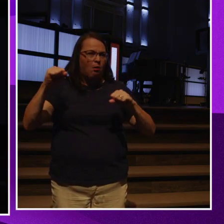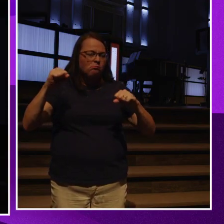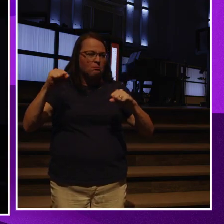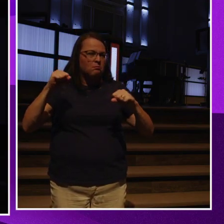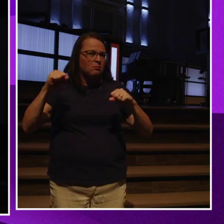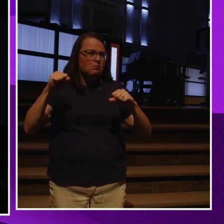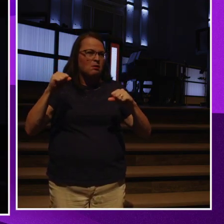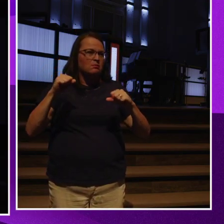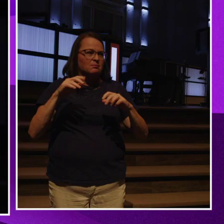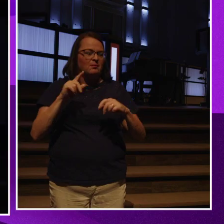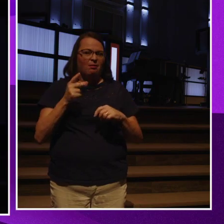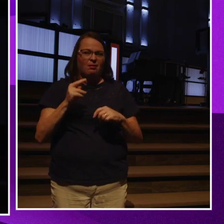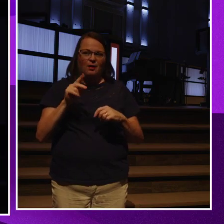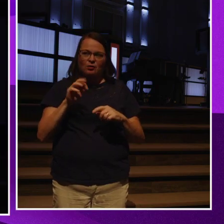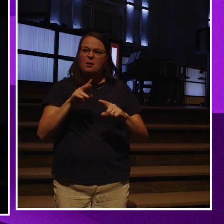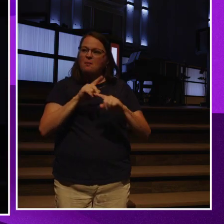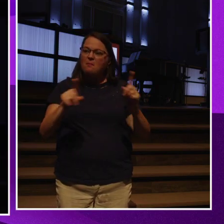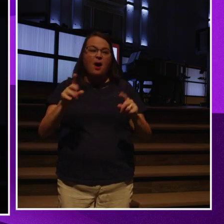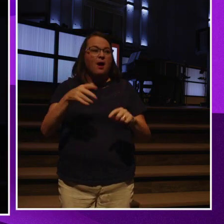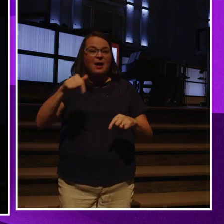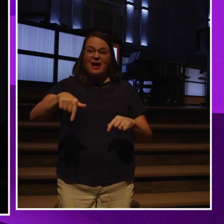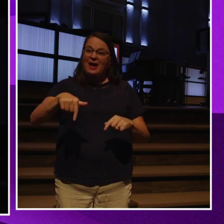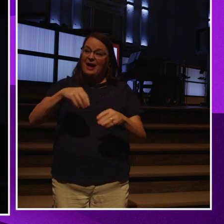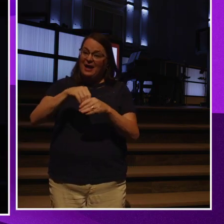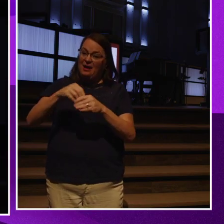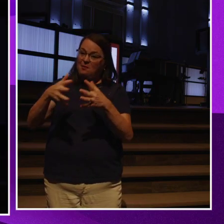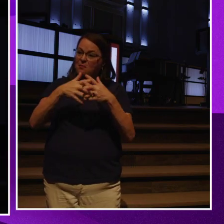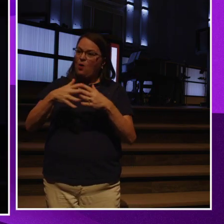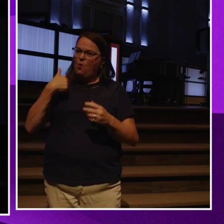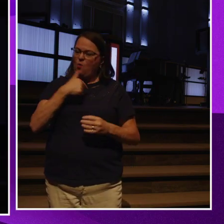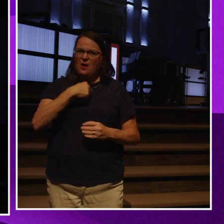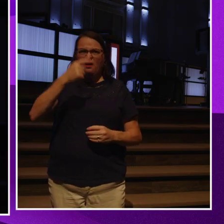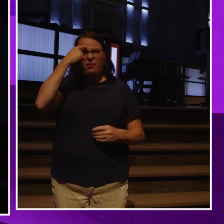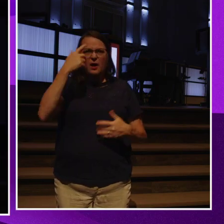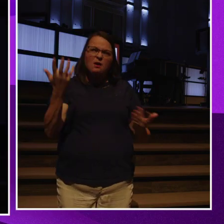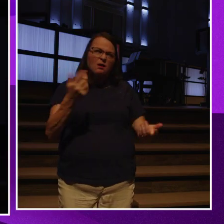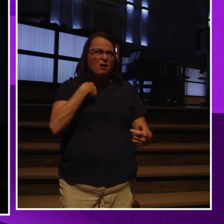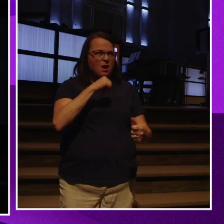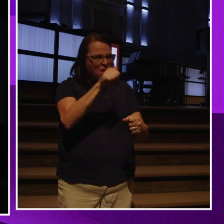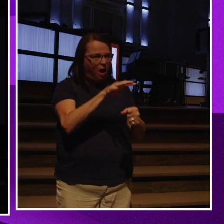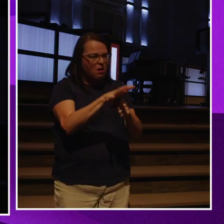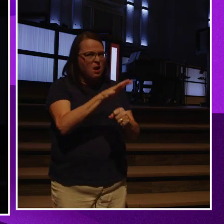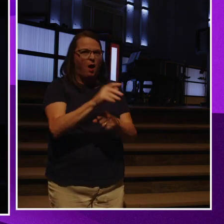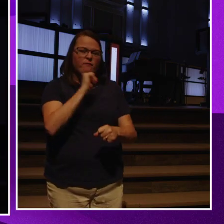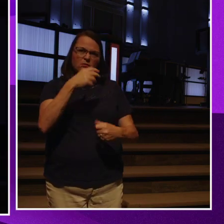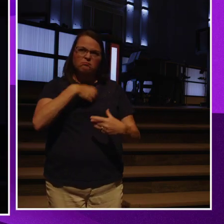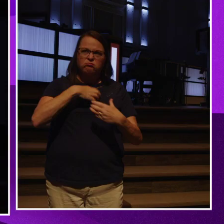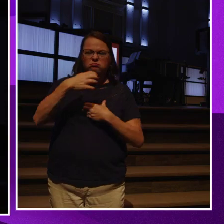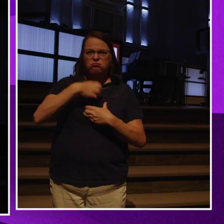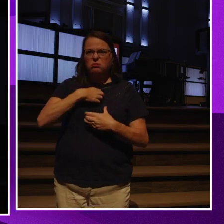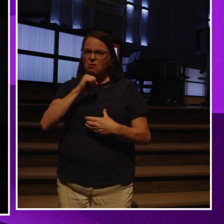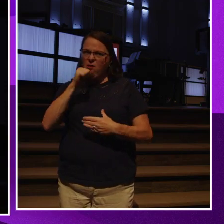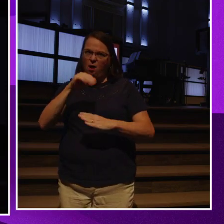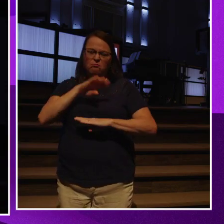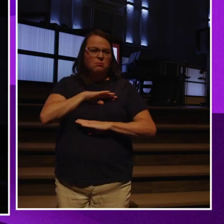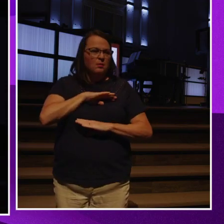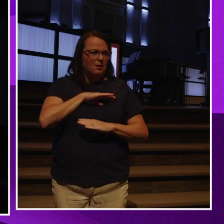we are entitled and think we deserve more. We grumble. And our discontent leads to